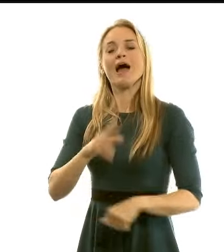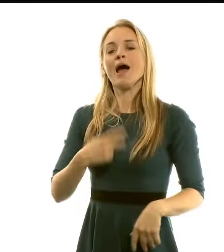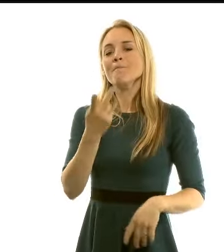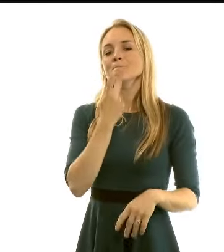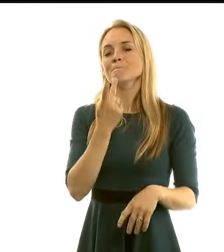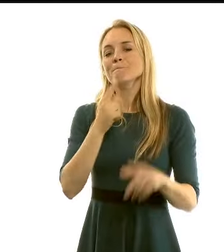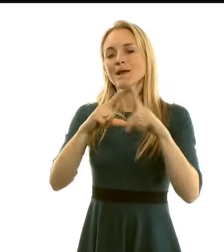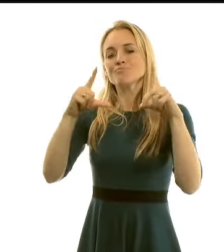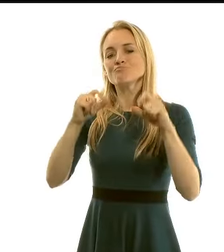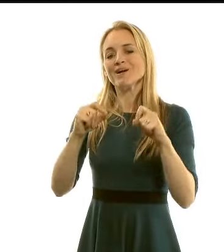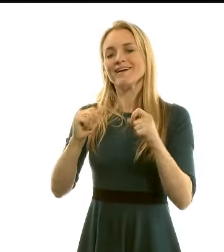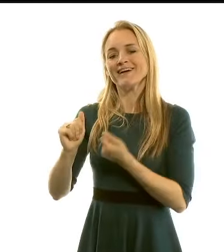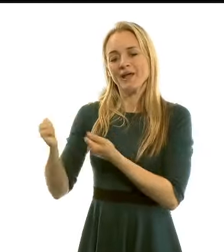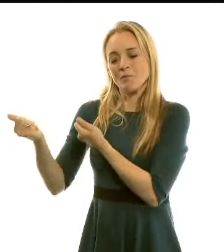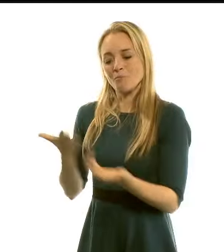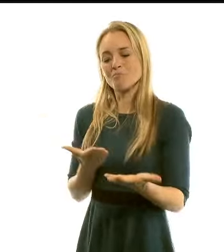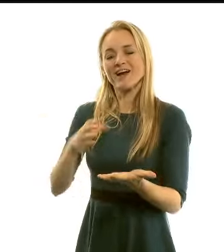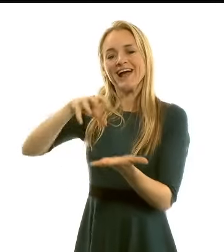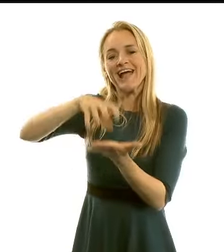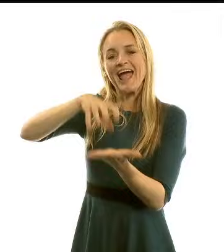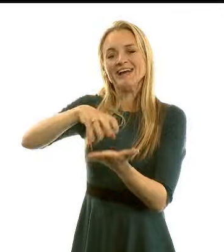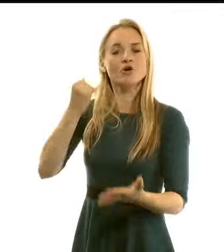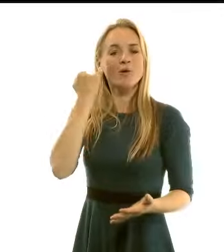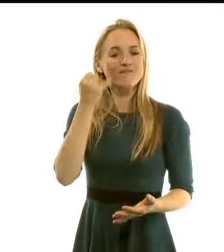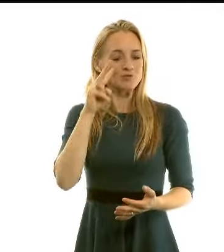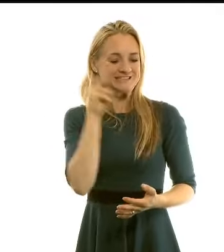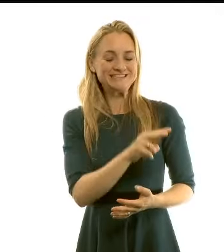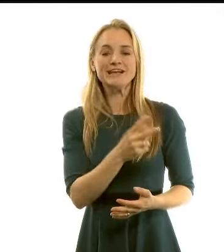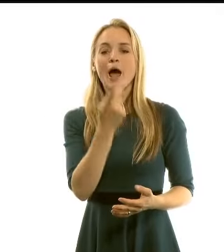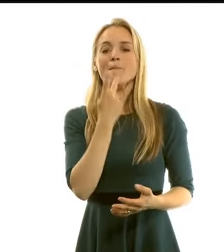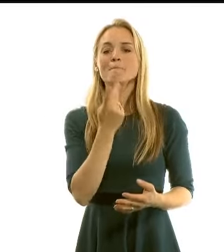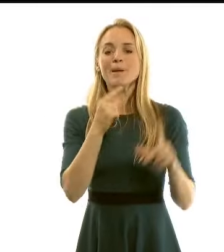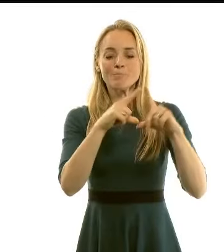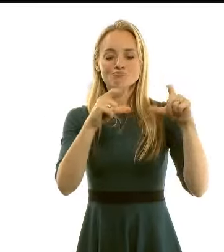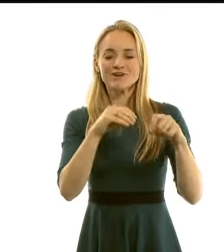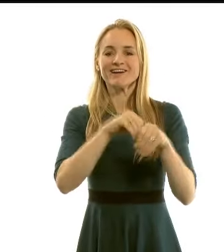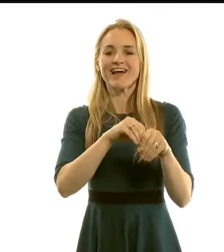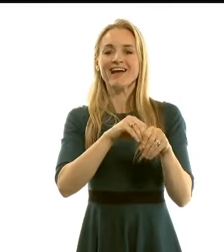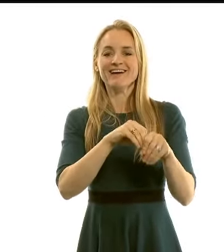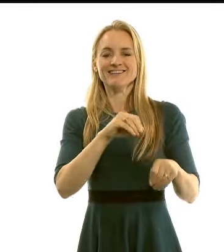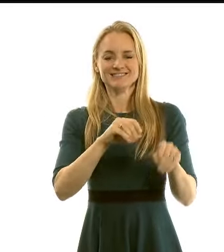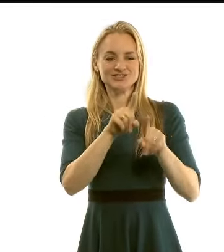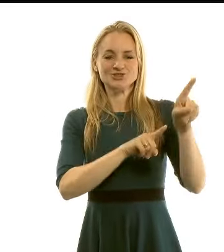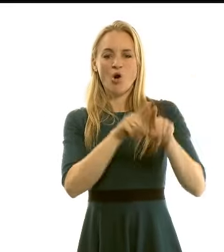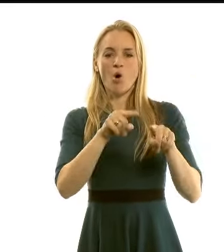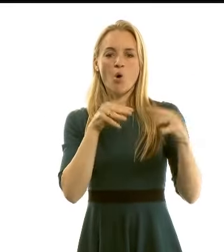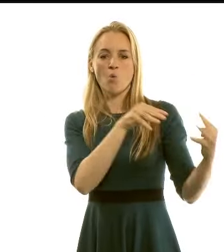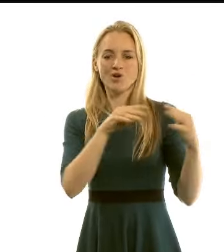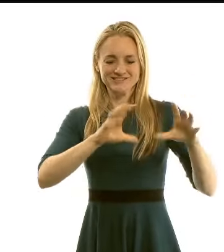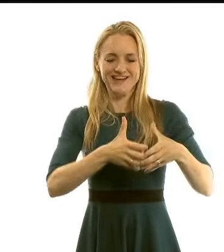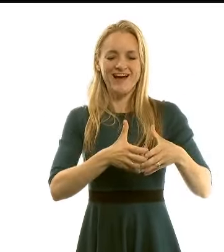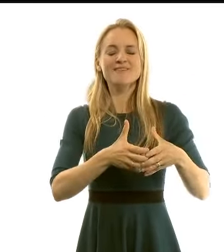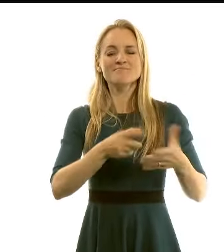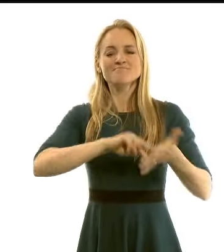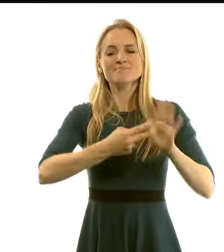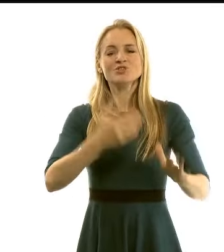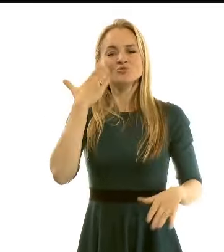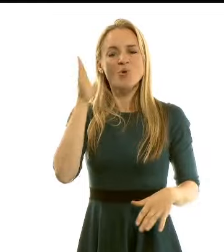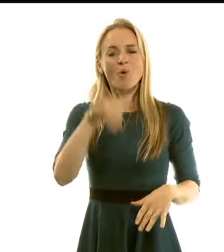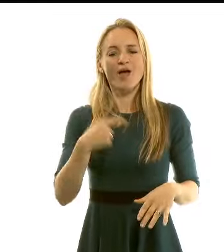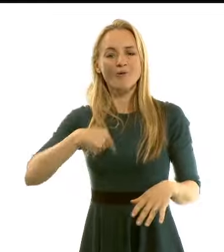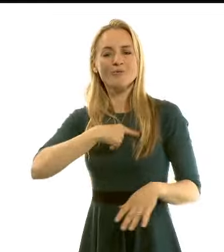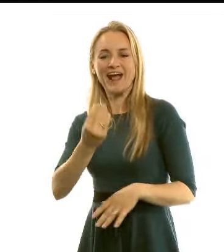So if you ever see a pink brick in a LEGO Star Wars set, just know we had cake. So I guess it's safe to say you enjoy being